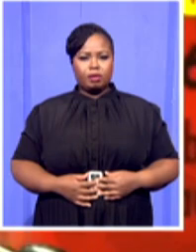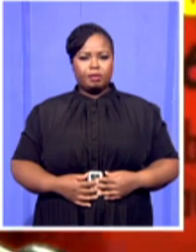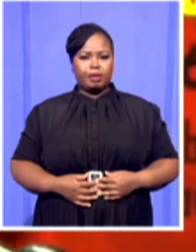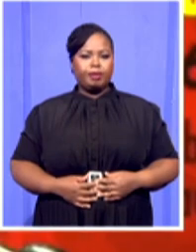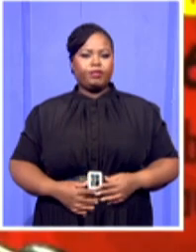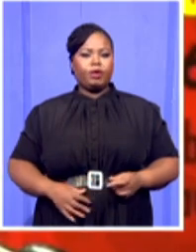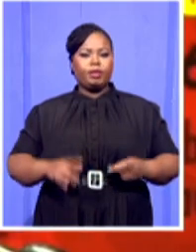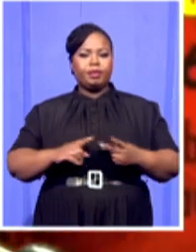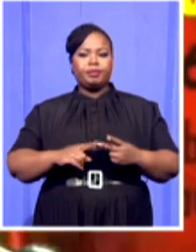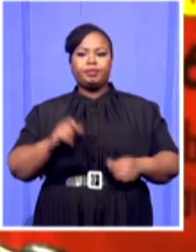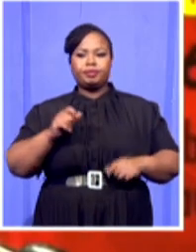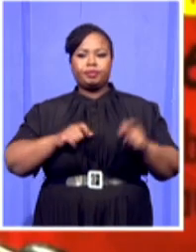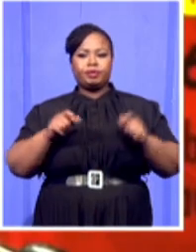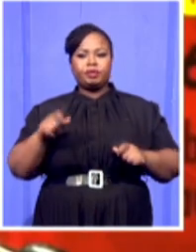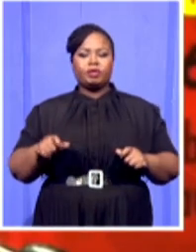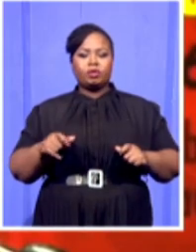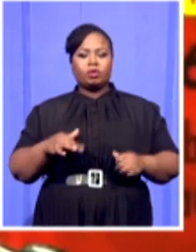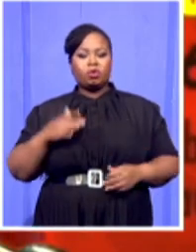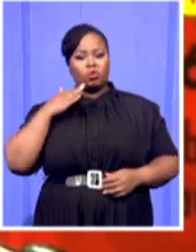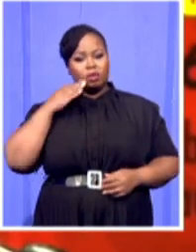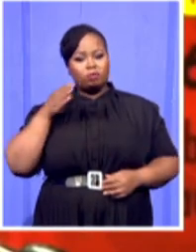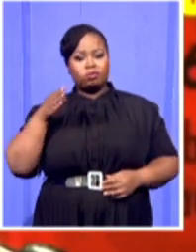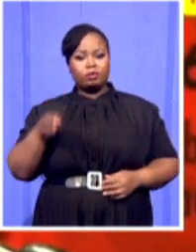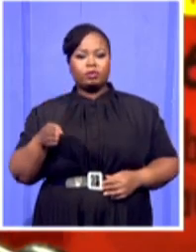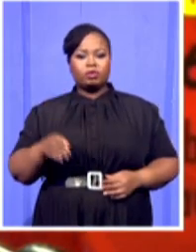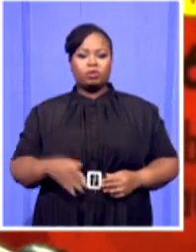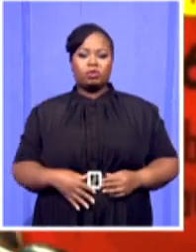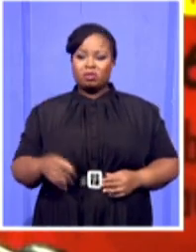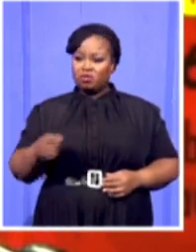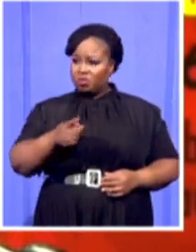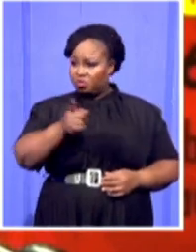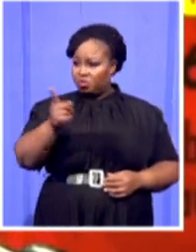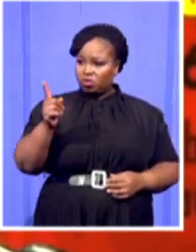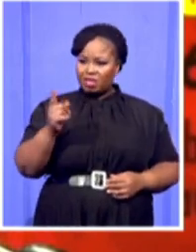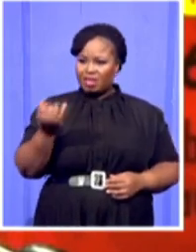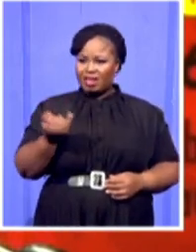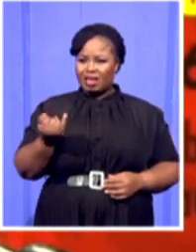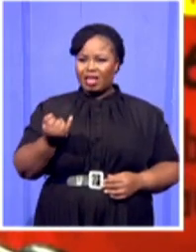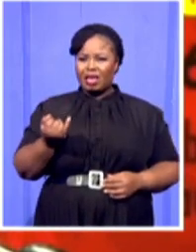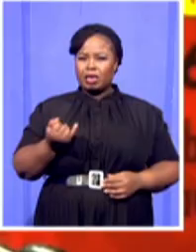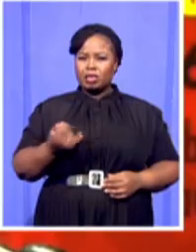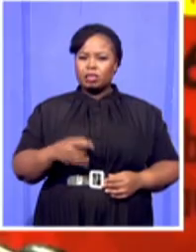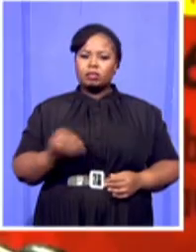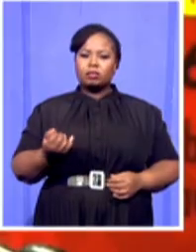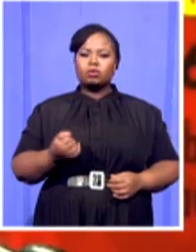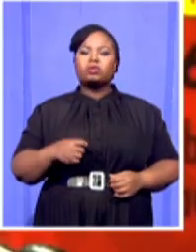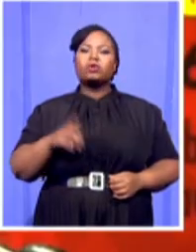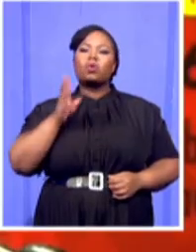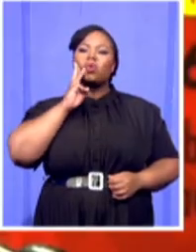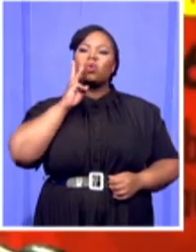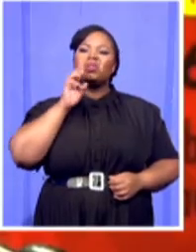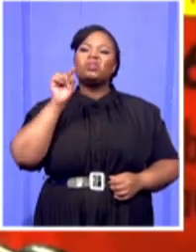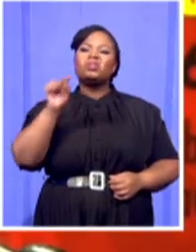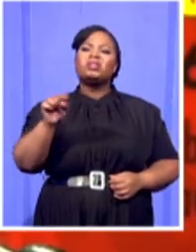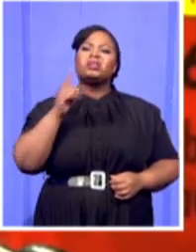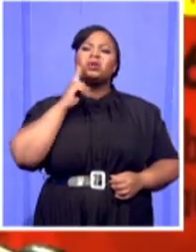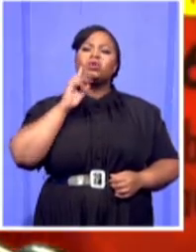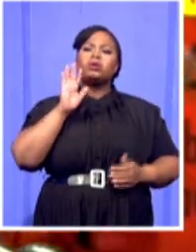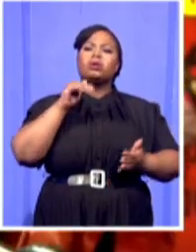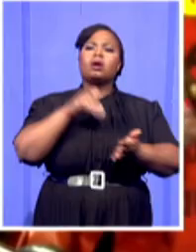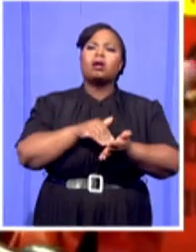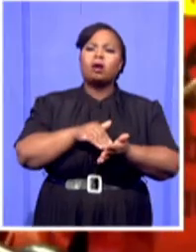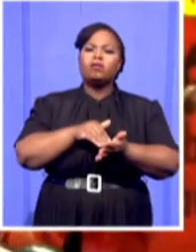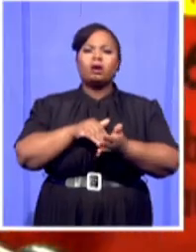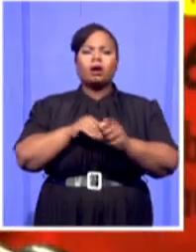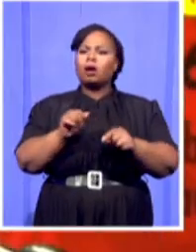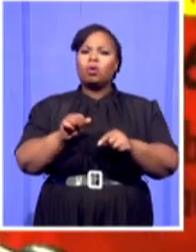Abantu abadriver yoxa kunelanga, you would know mirage landing ngani ngamanzi. You think there's water there, every time you get closer